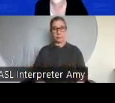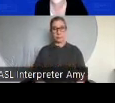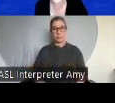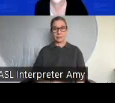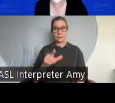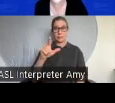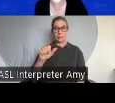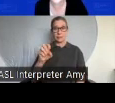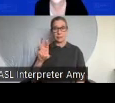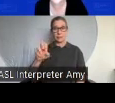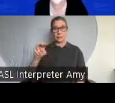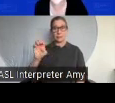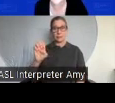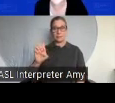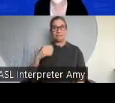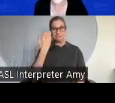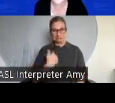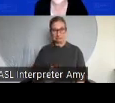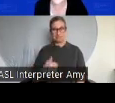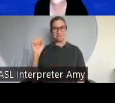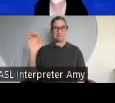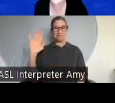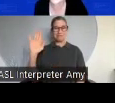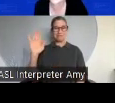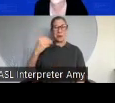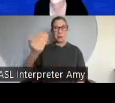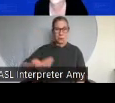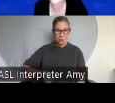Lawrence is there? Yes, I am. Oh, hi, Lawrence. Welcome.